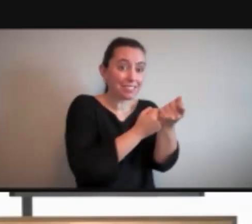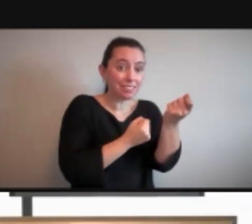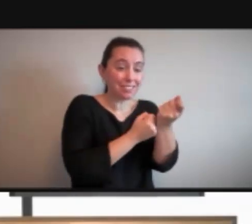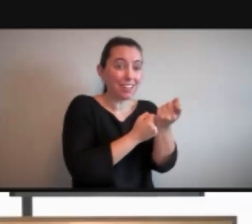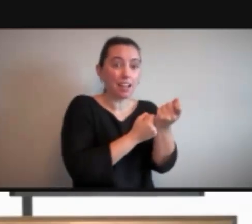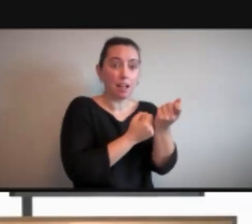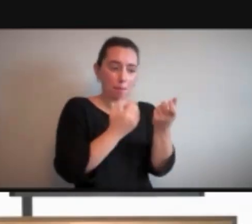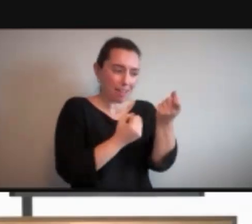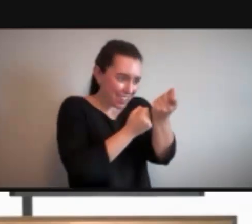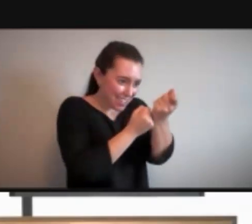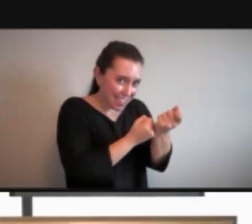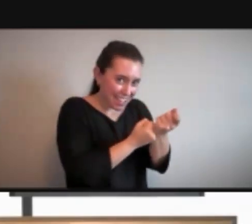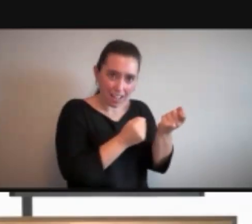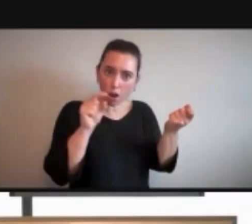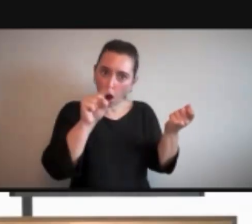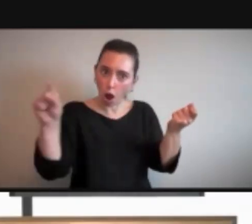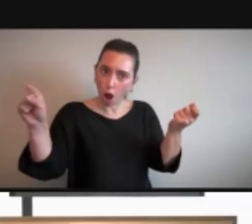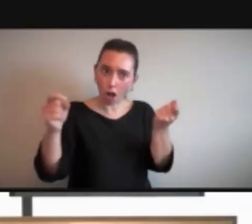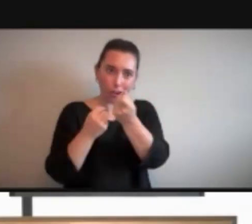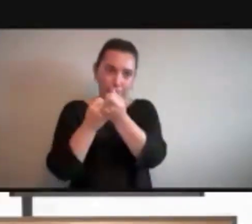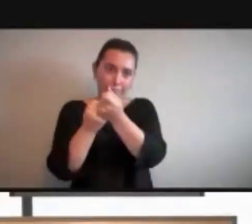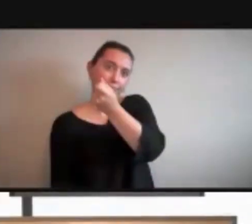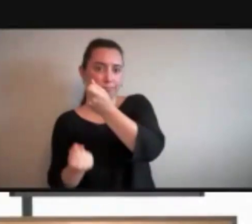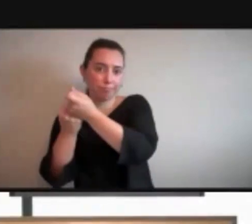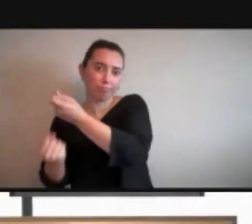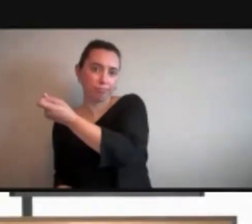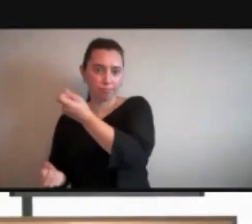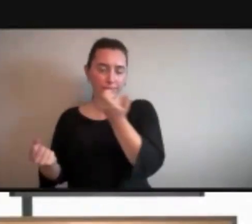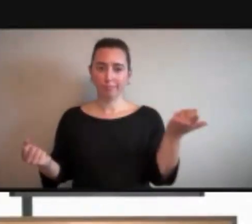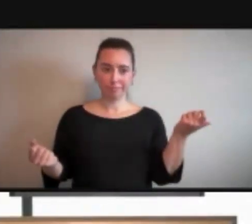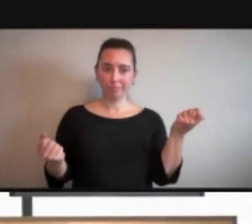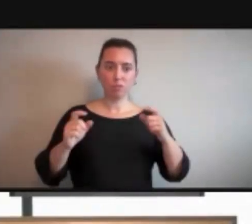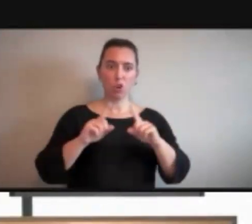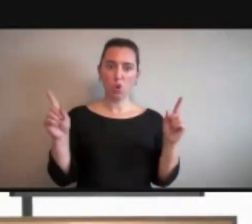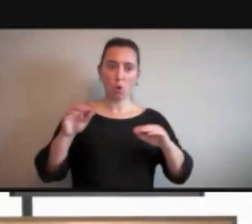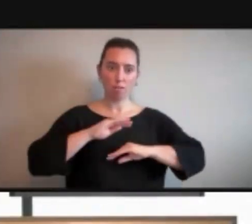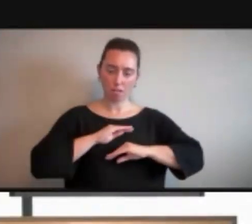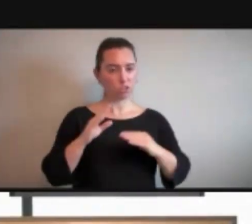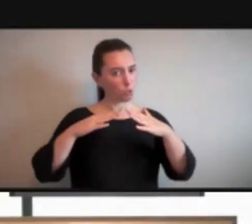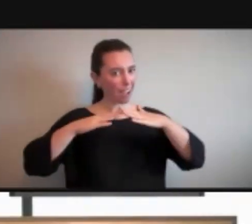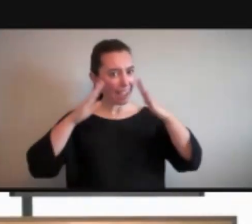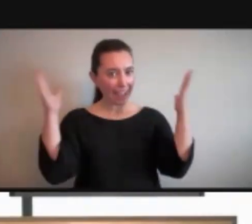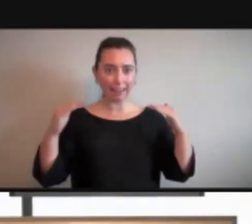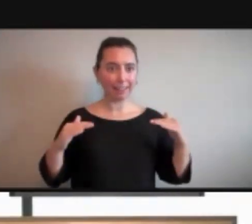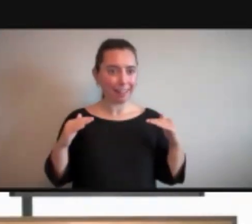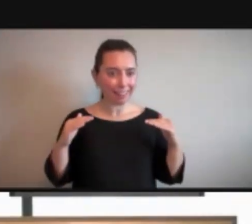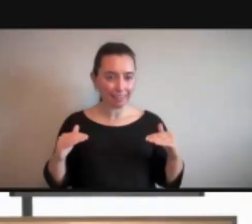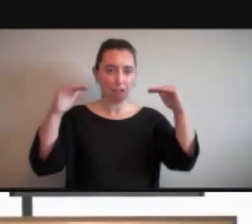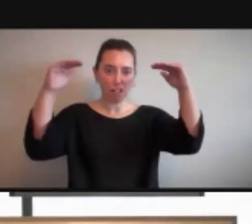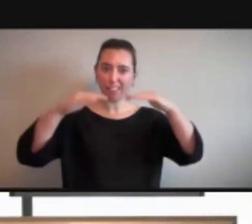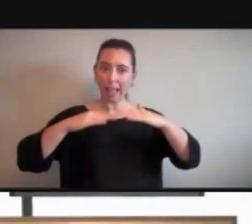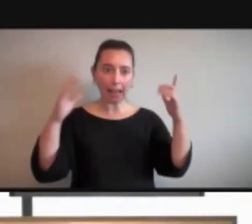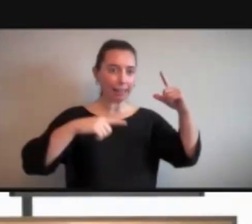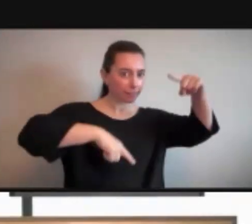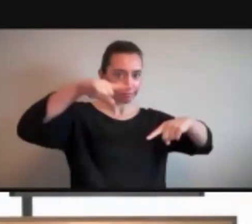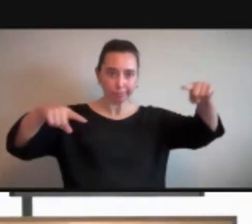user groups, or it might be not a level good enough. It can lead to frustration or useless support service,